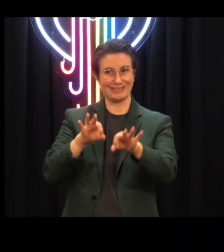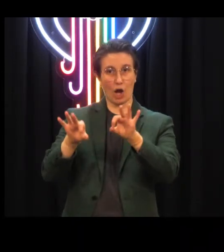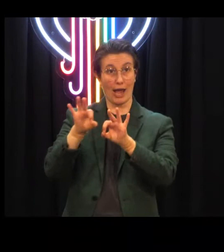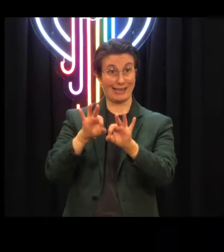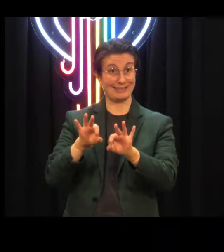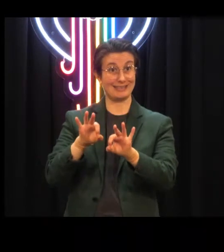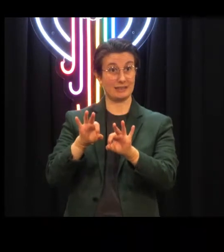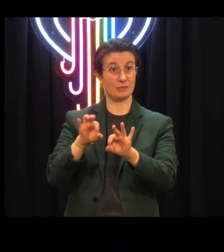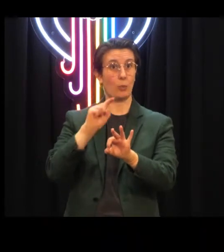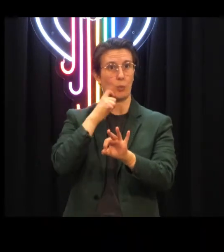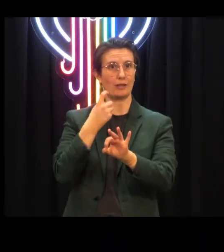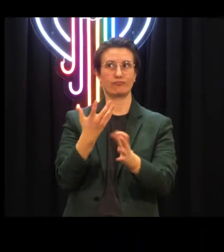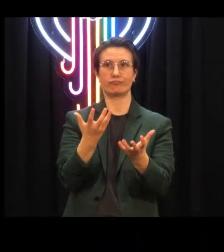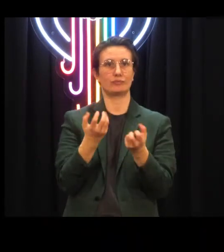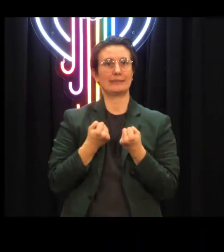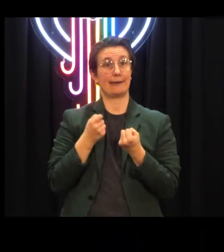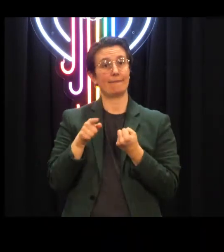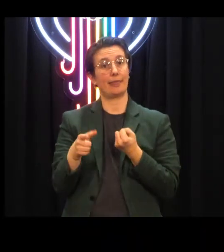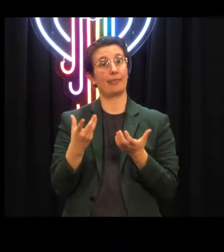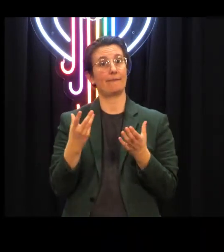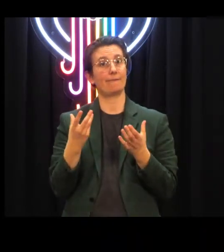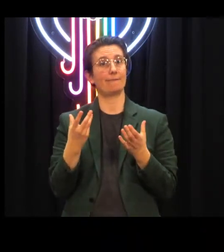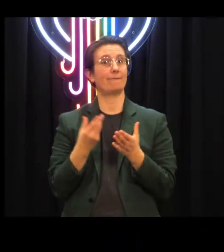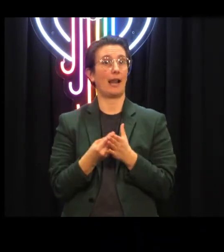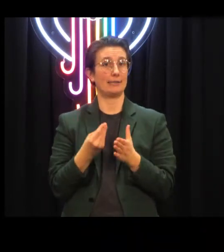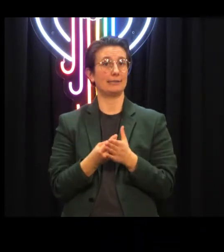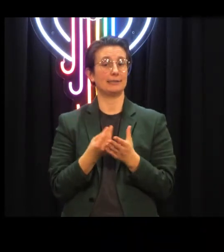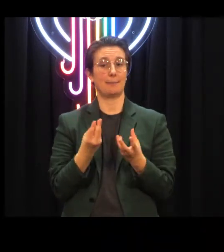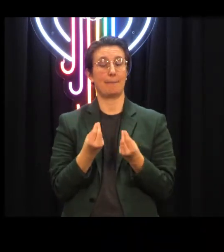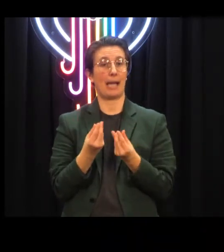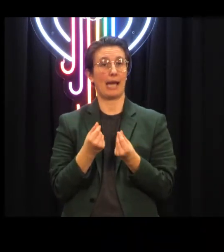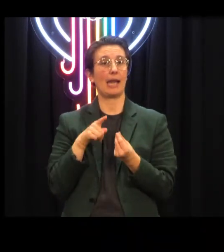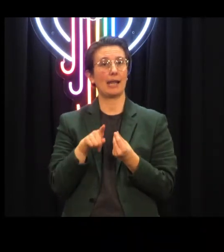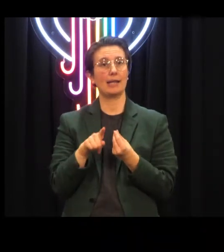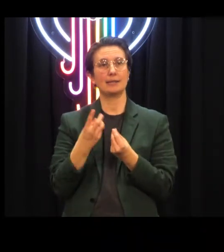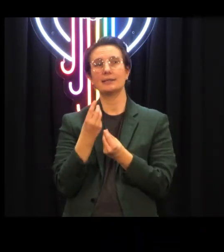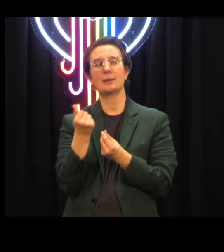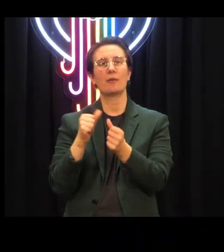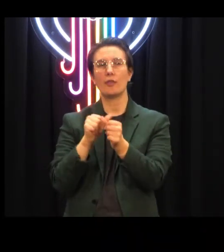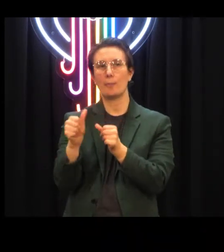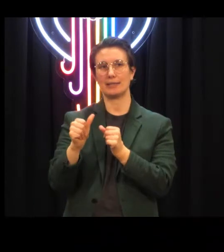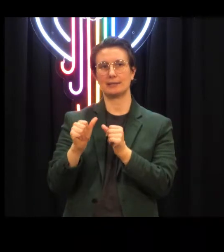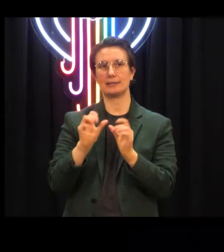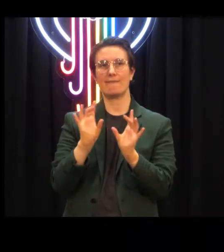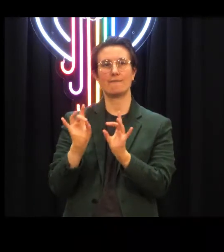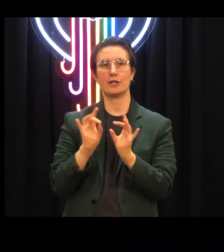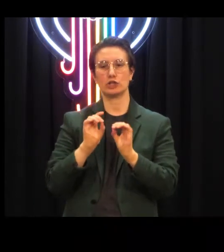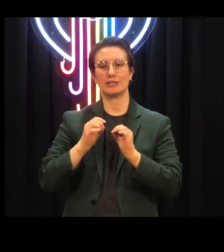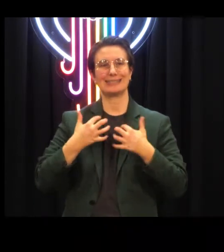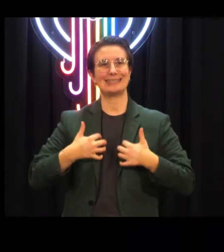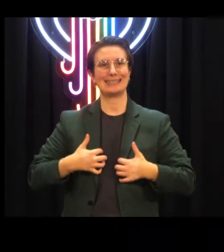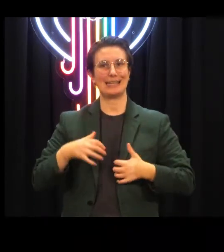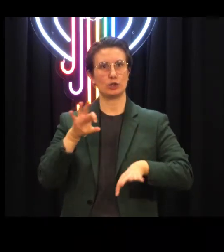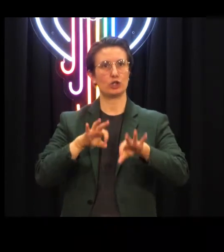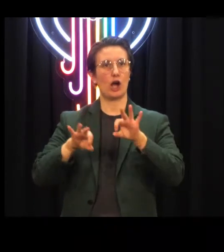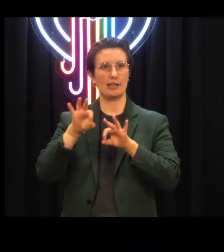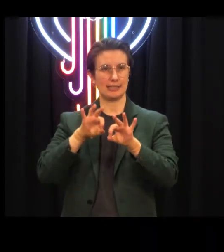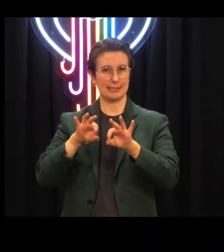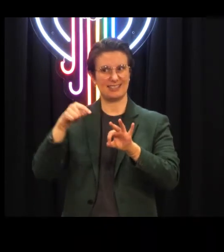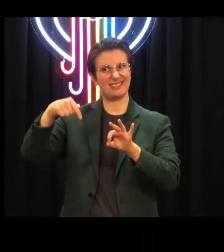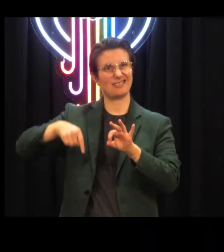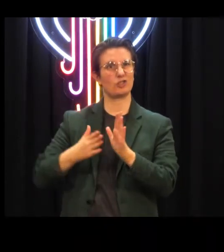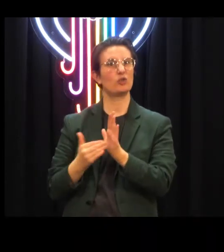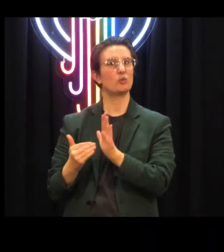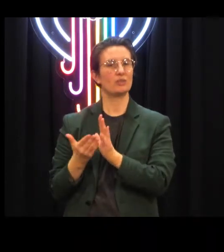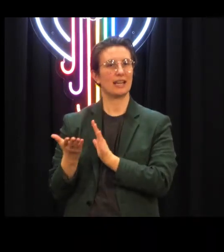the best infectious diseases scientists in New Zealand, and through them we will be able to have